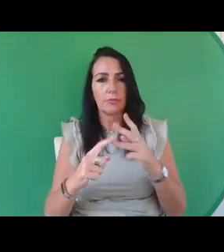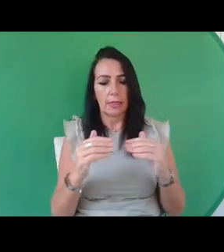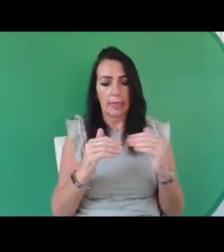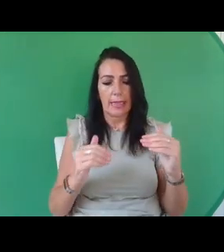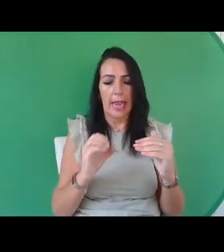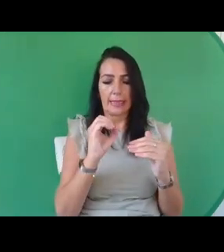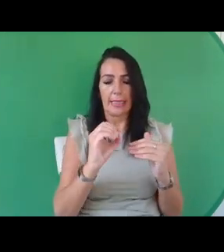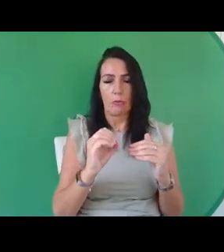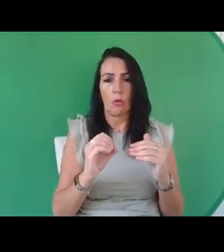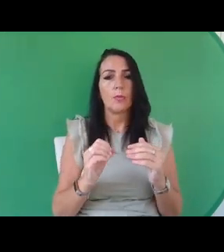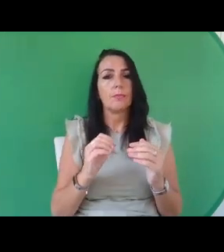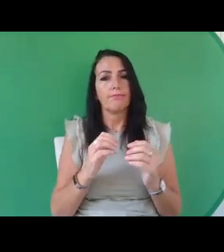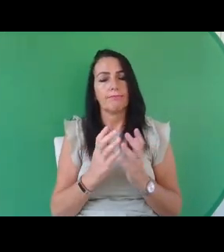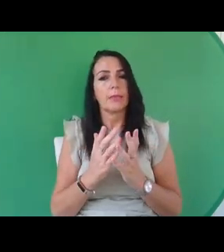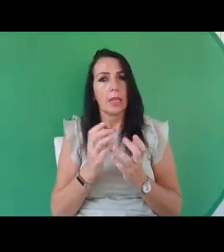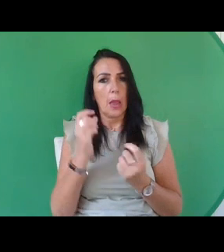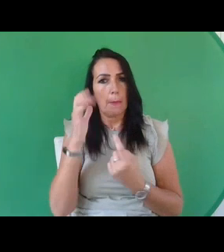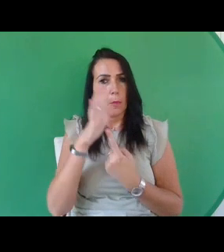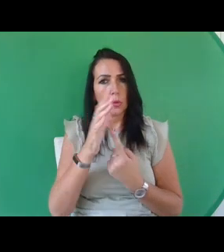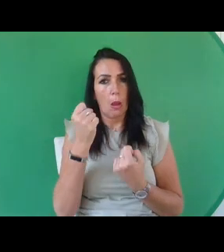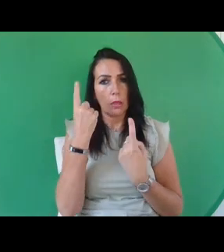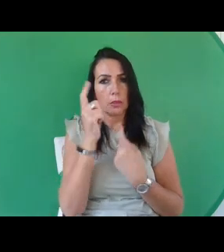common understanding of what these terms mean.